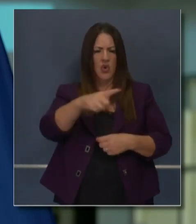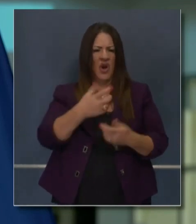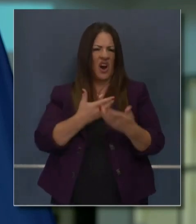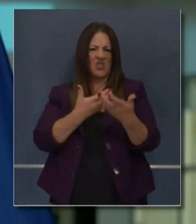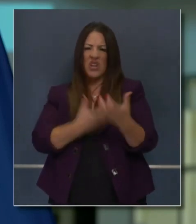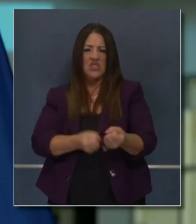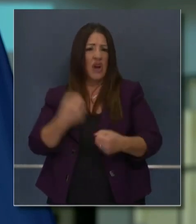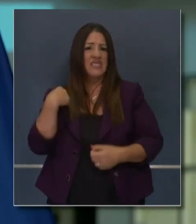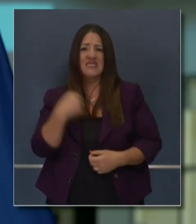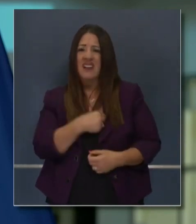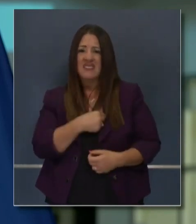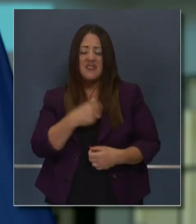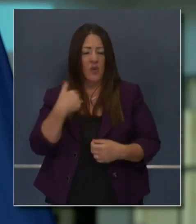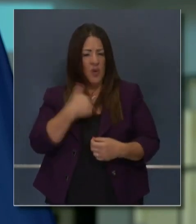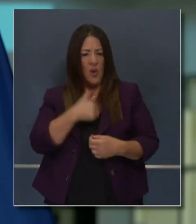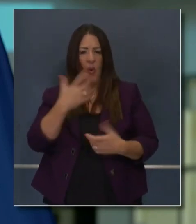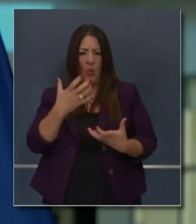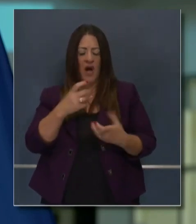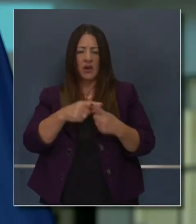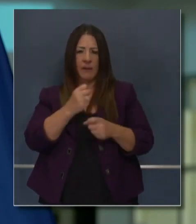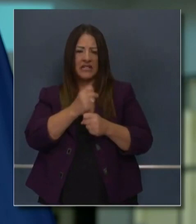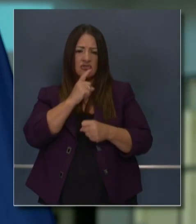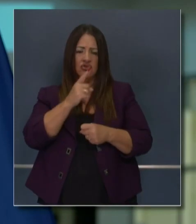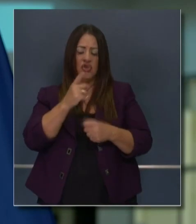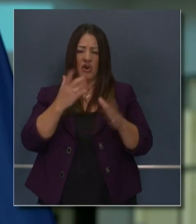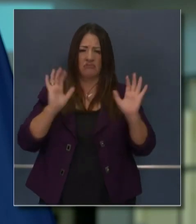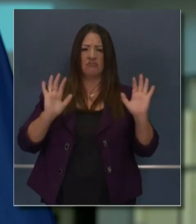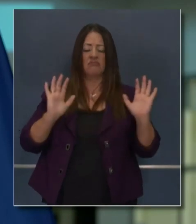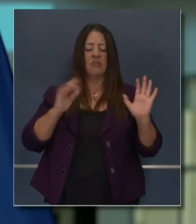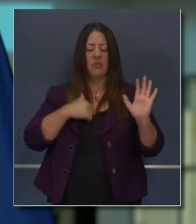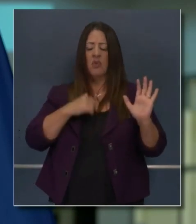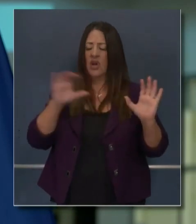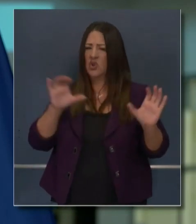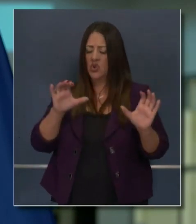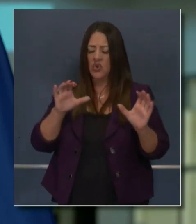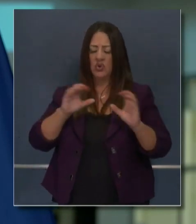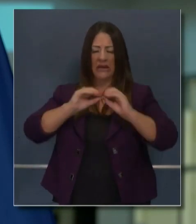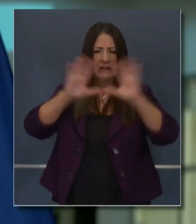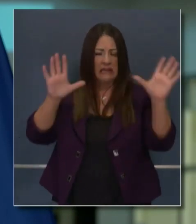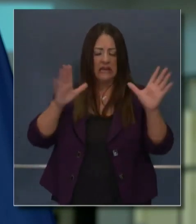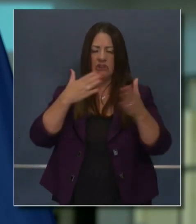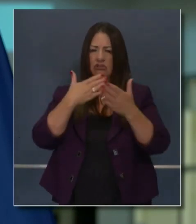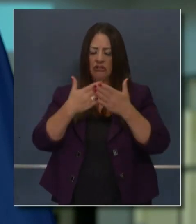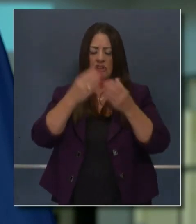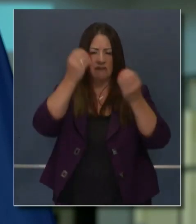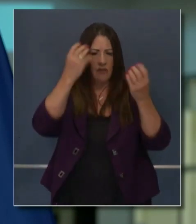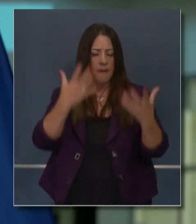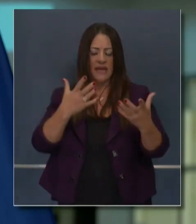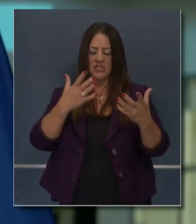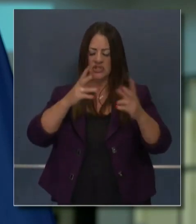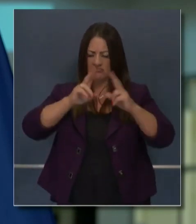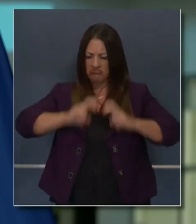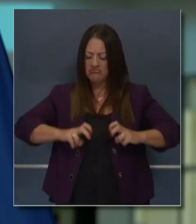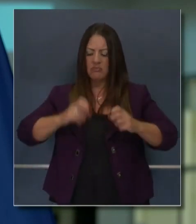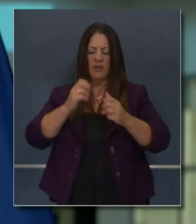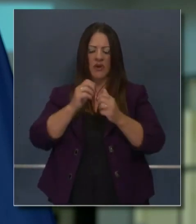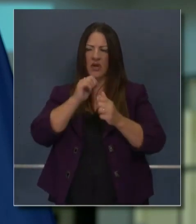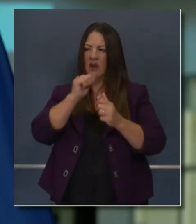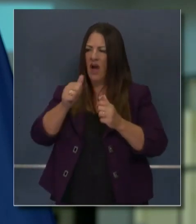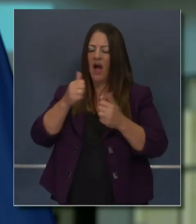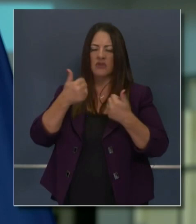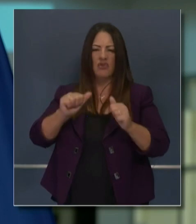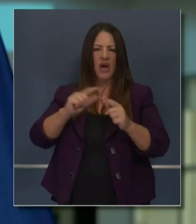we have. And sharing this information in a clear, concise way without delay is where